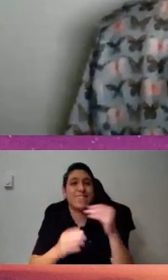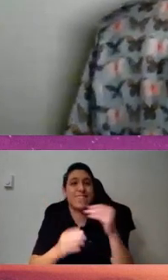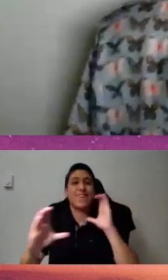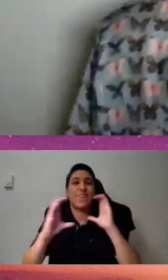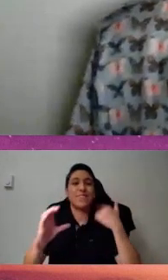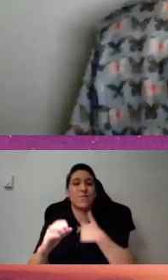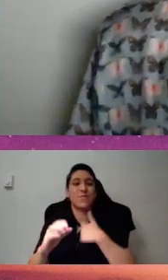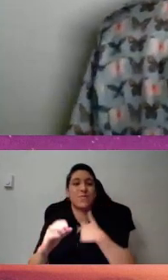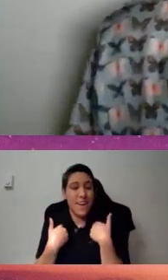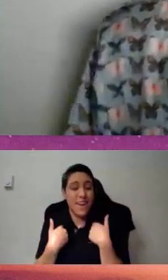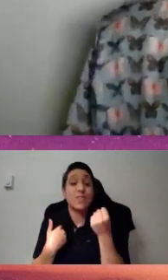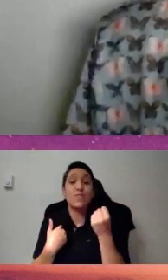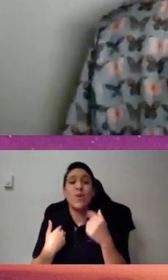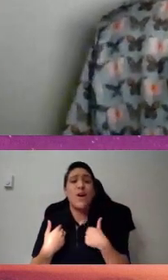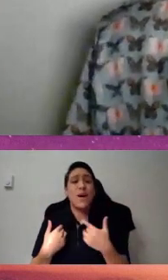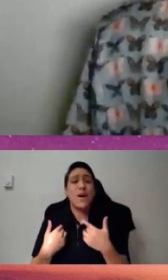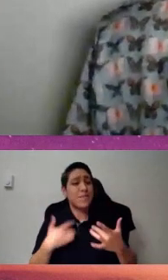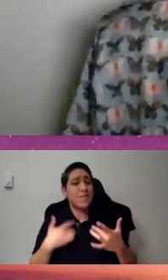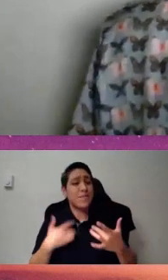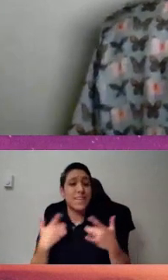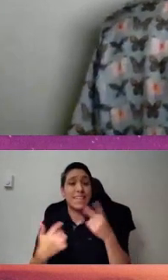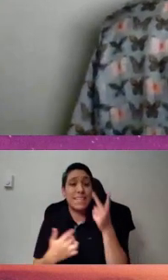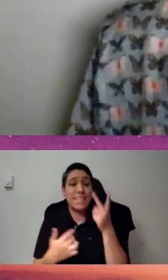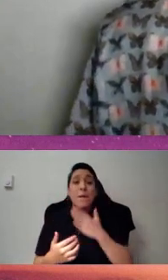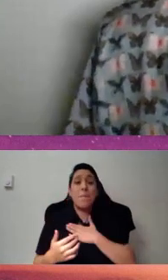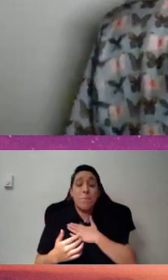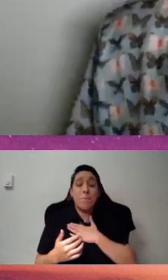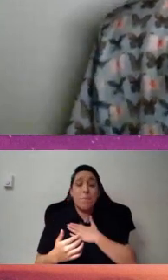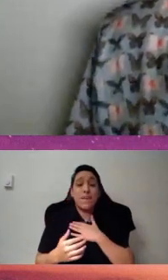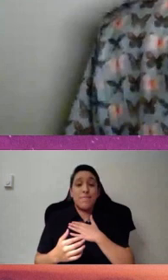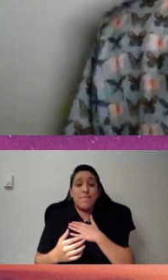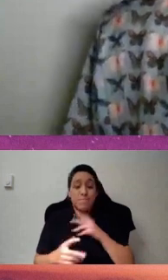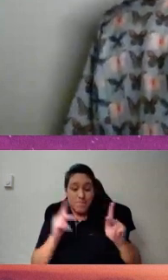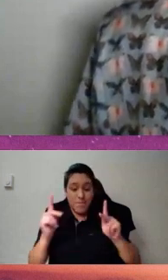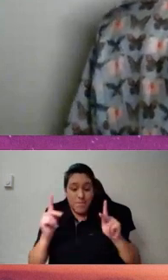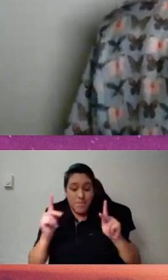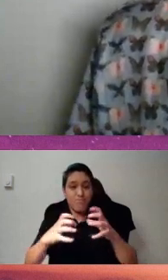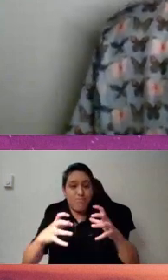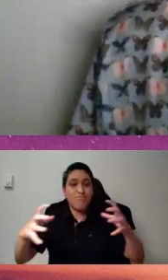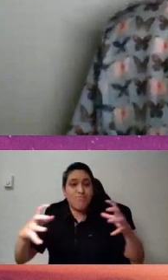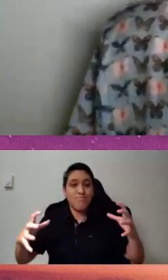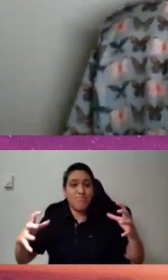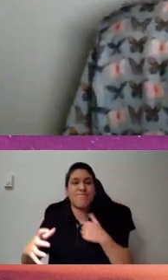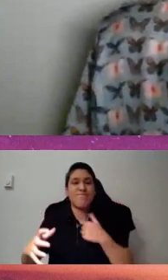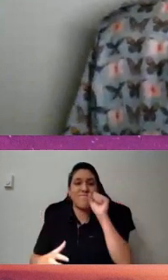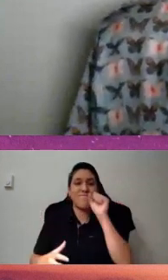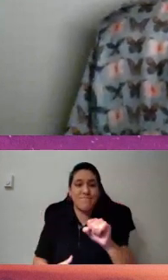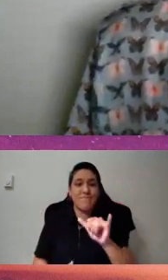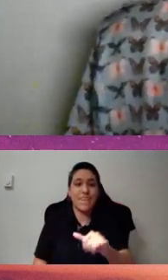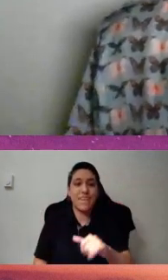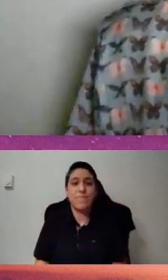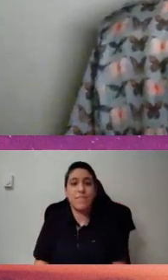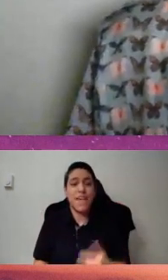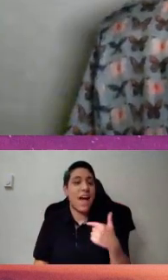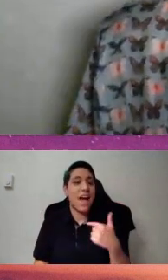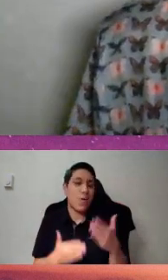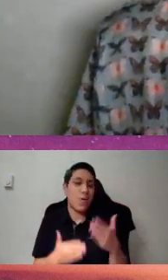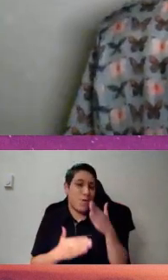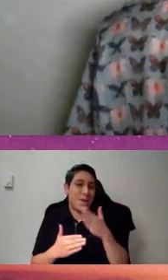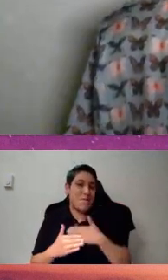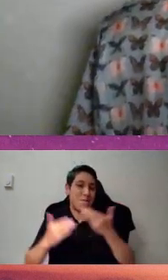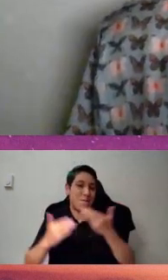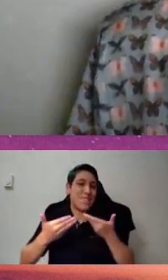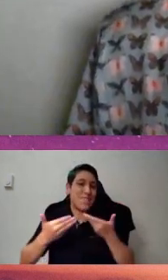I'm excited to have my people be expanding in that way already. So I will end my introduction there so we can do some more expanding and